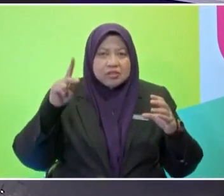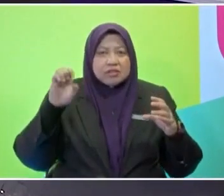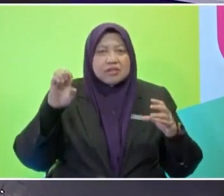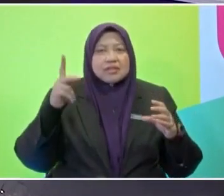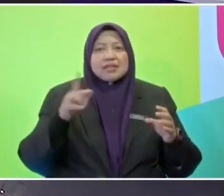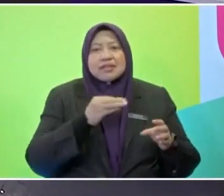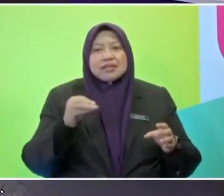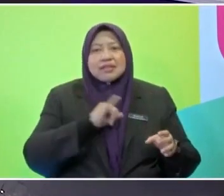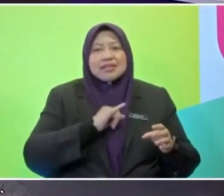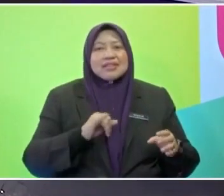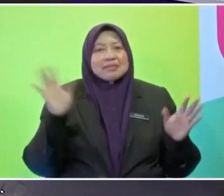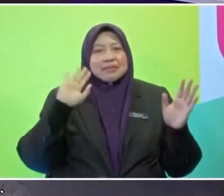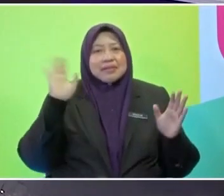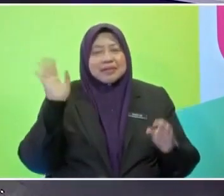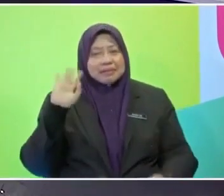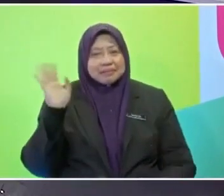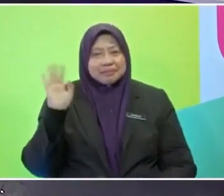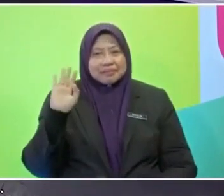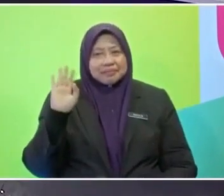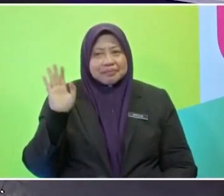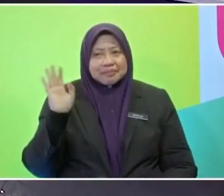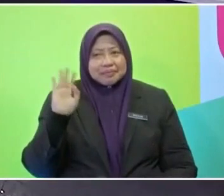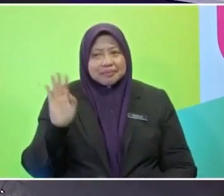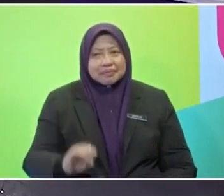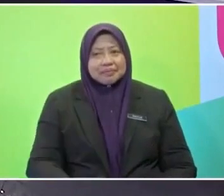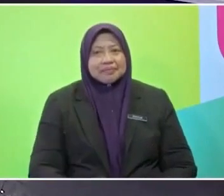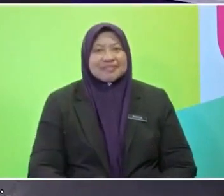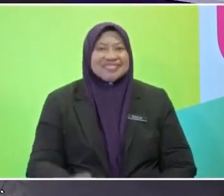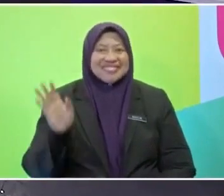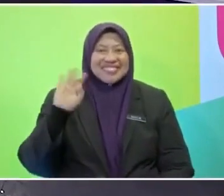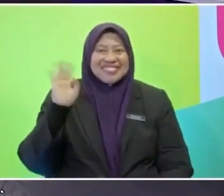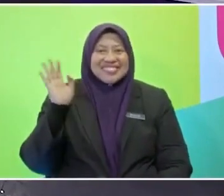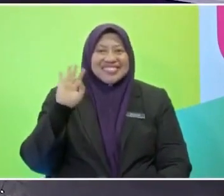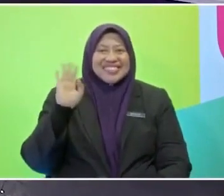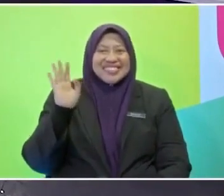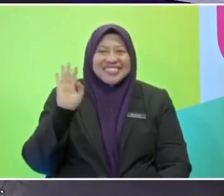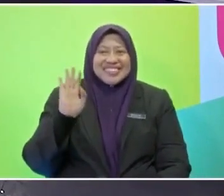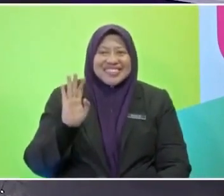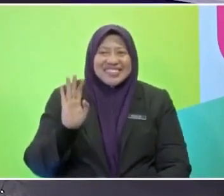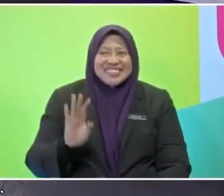Sejahtera. Bye-bye. Let's go, Mr. Quek. Okay. All right.